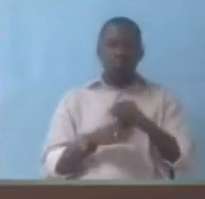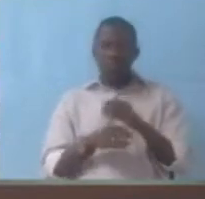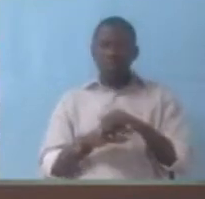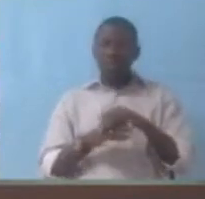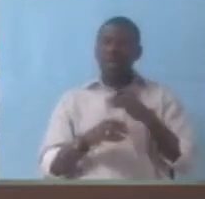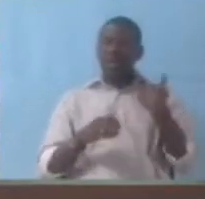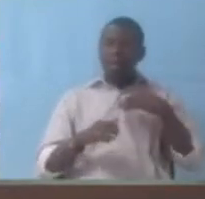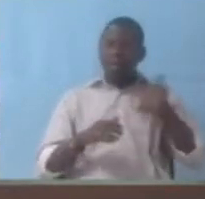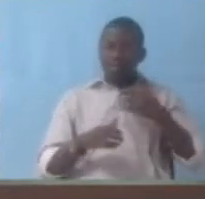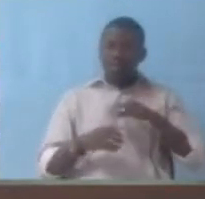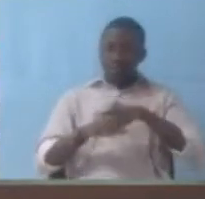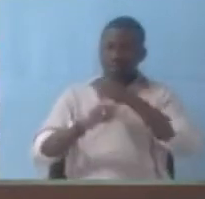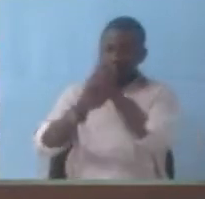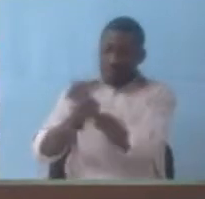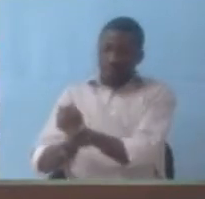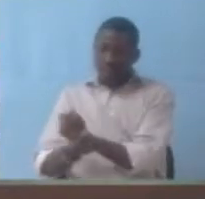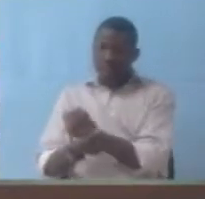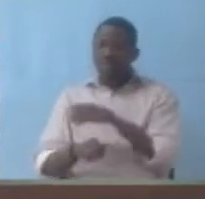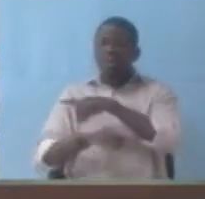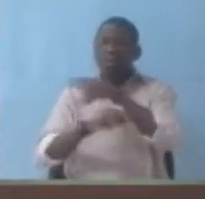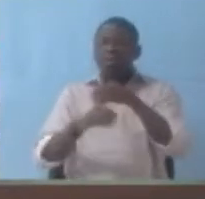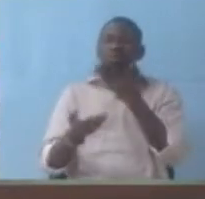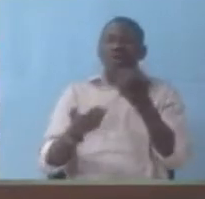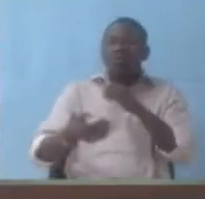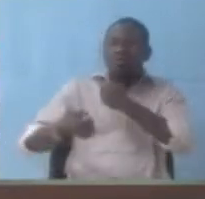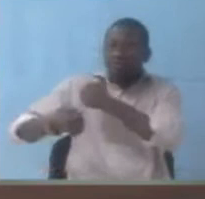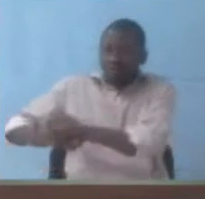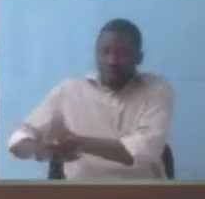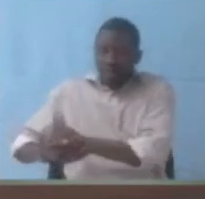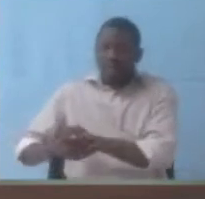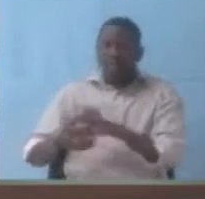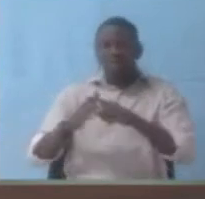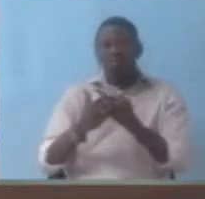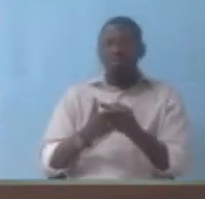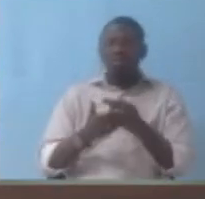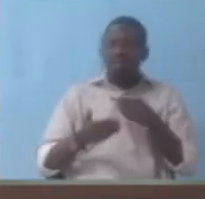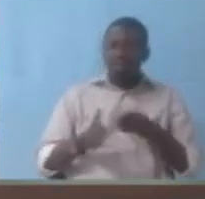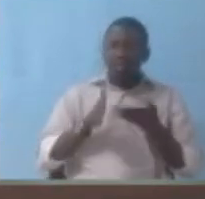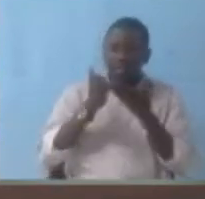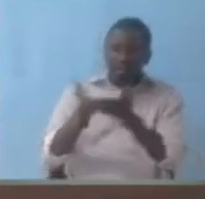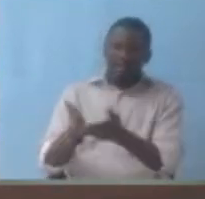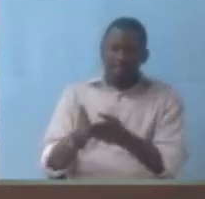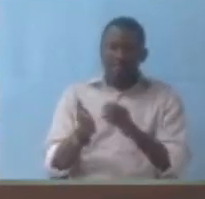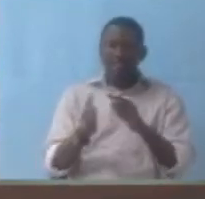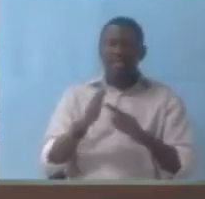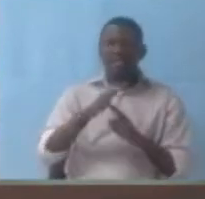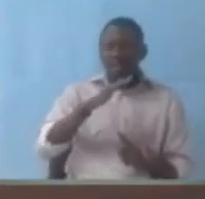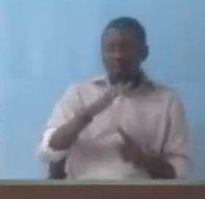should be remanded and so on. But it put in the minimum that I think